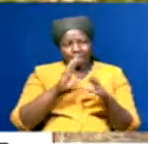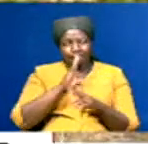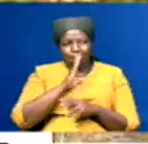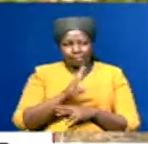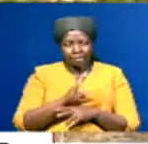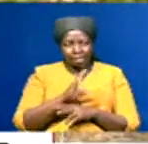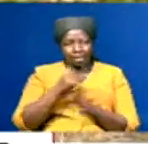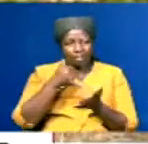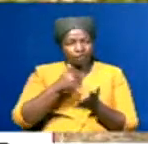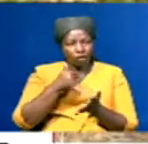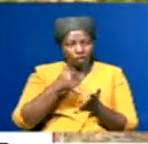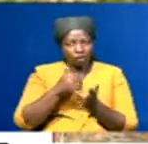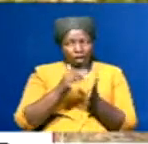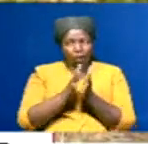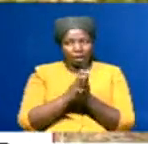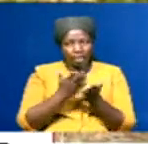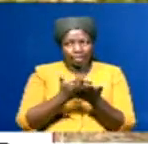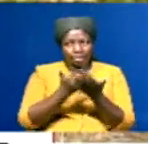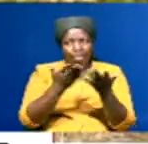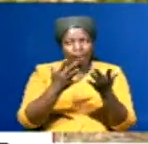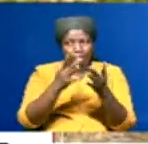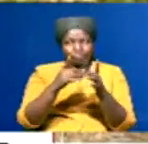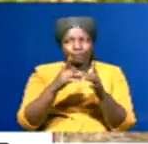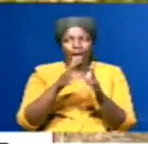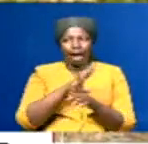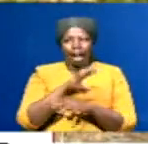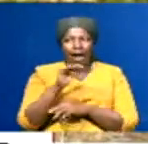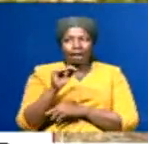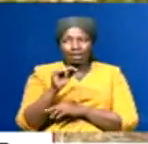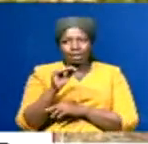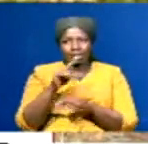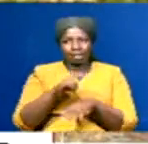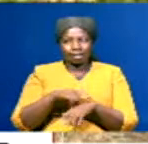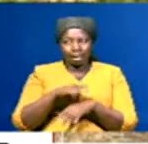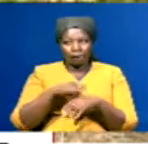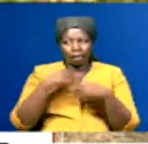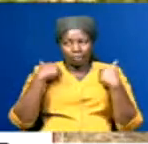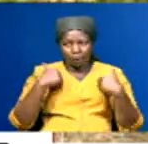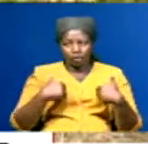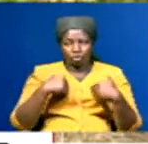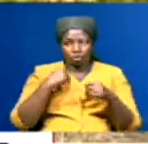involved with this. And when I was